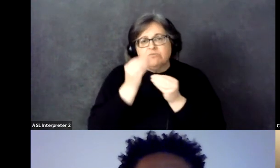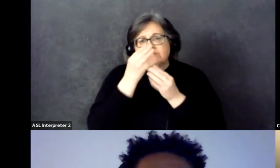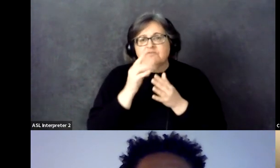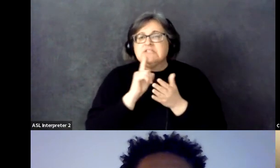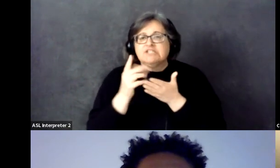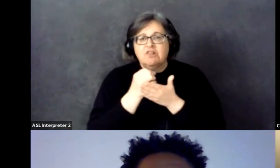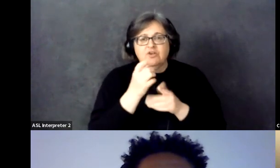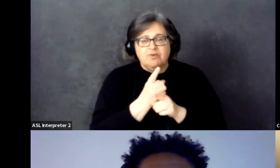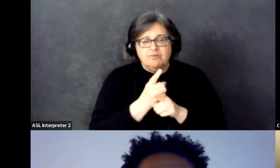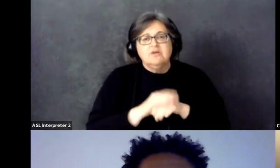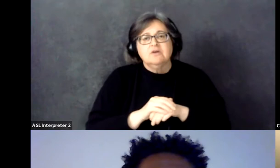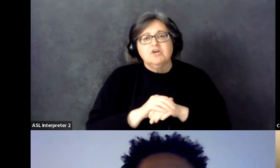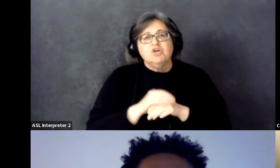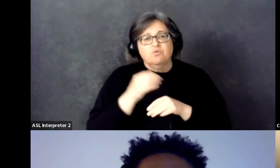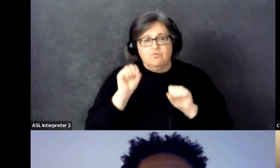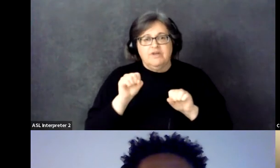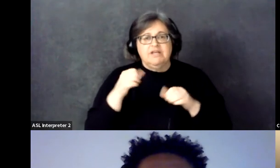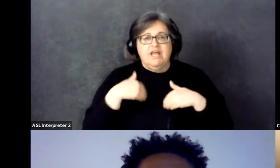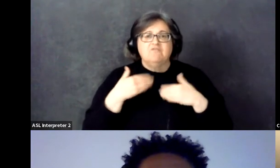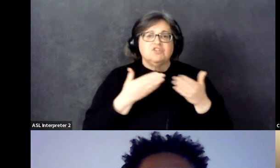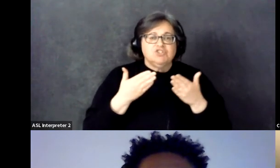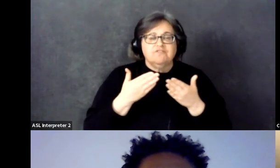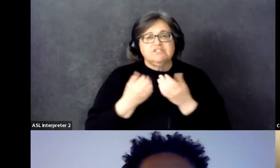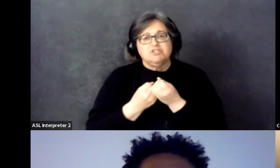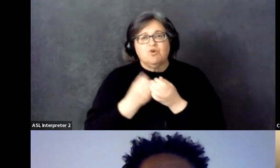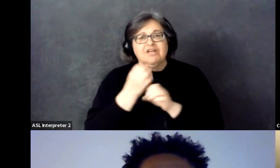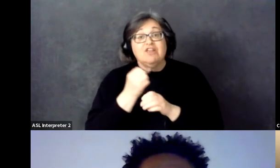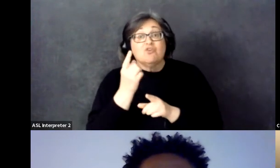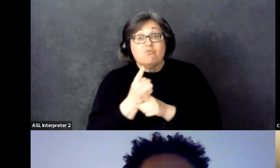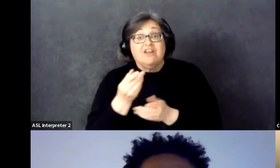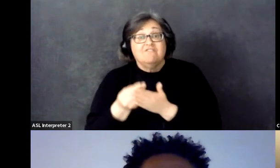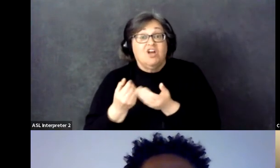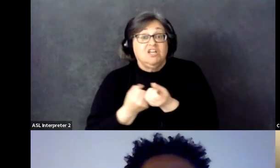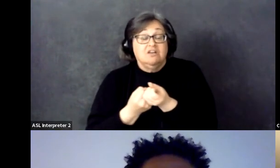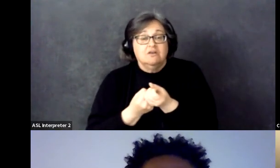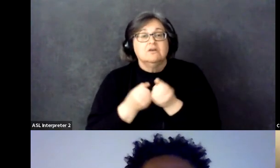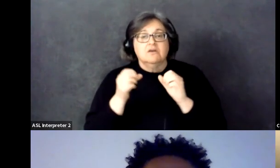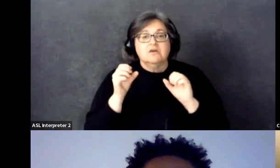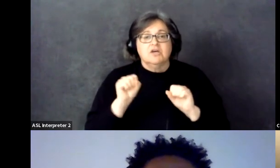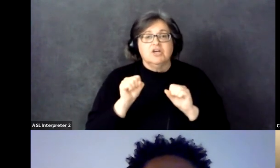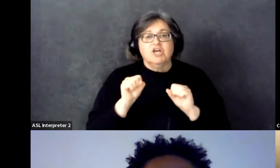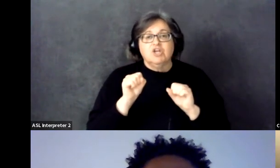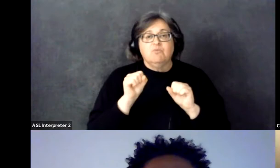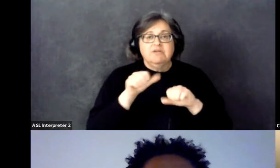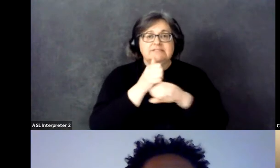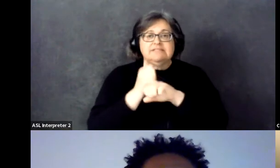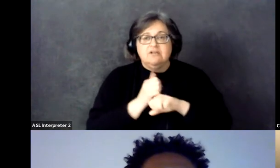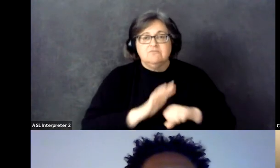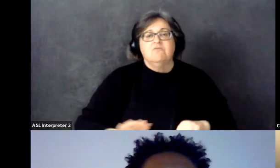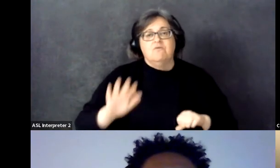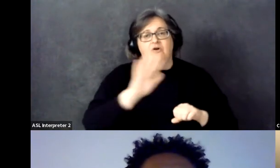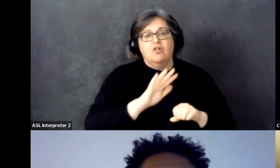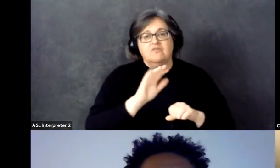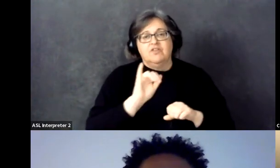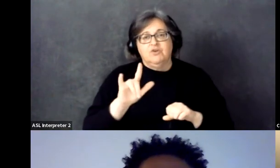that services and supports can get the right funding and be able to be pinpointed across the state of Illinois. So